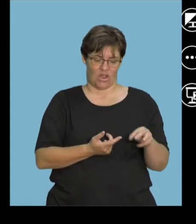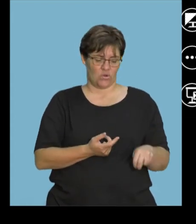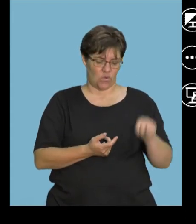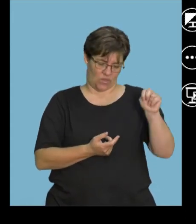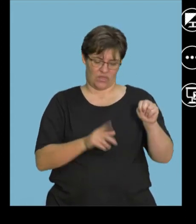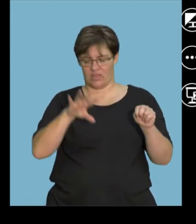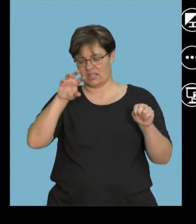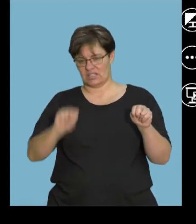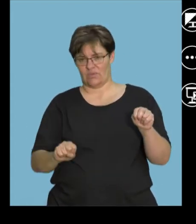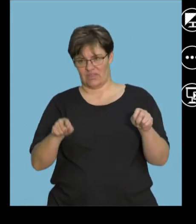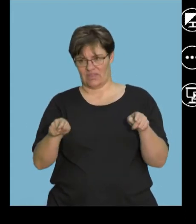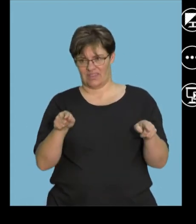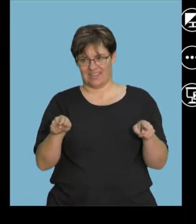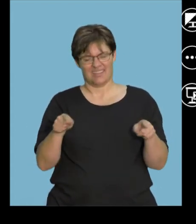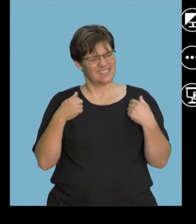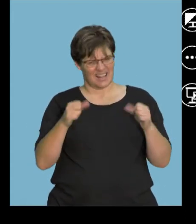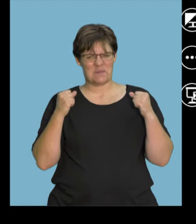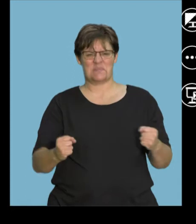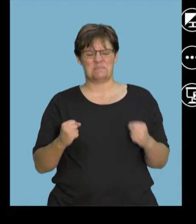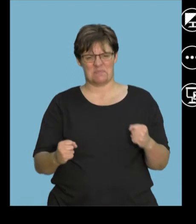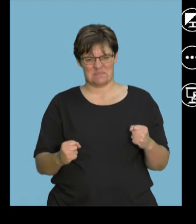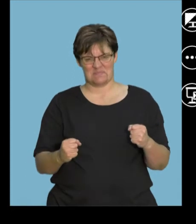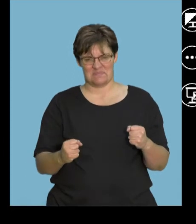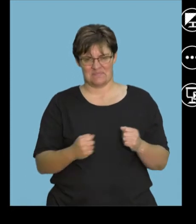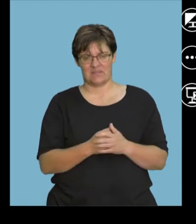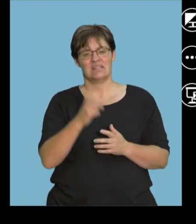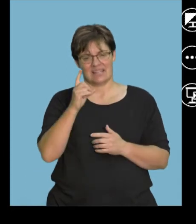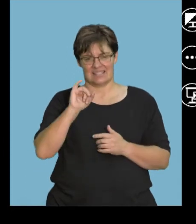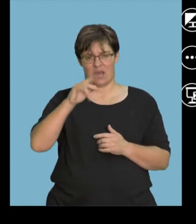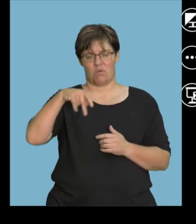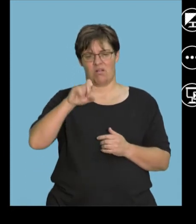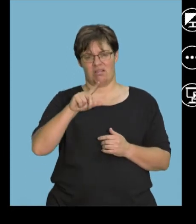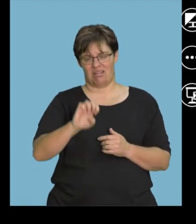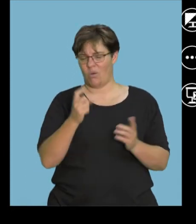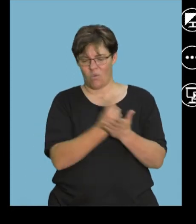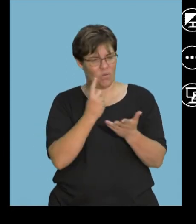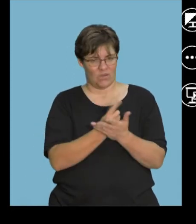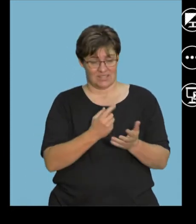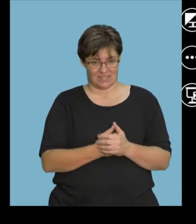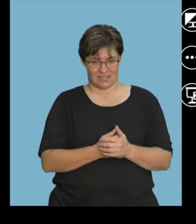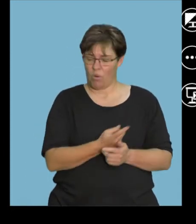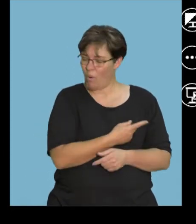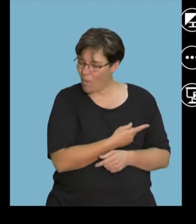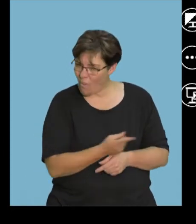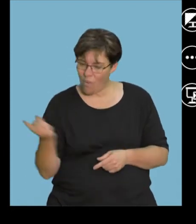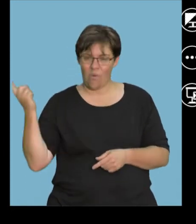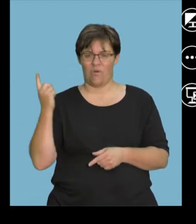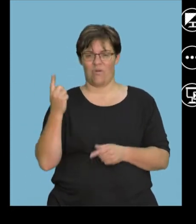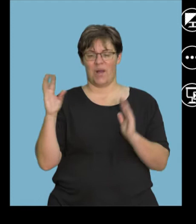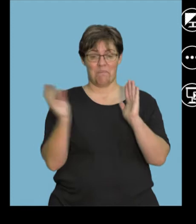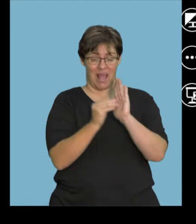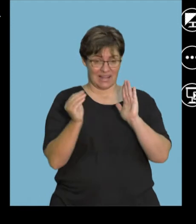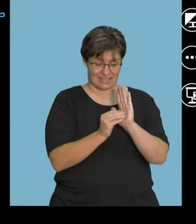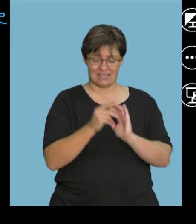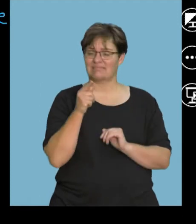obviously the north and the south. Still, it is a dipole. So we want to emphasize that all magnets